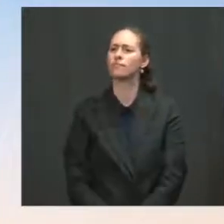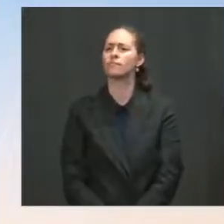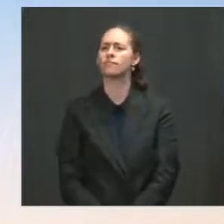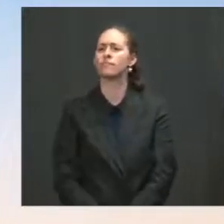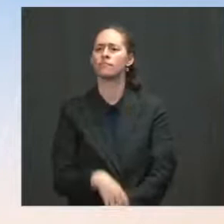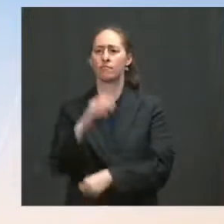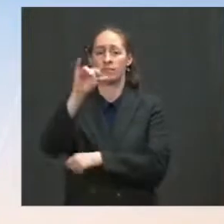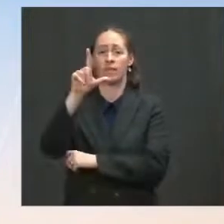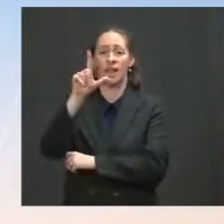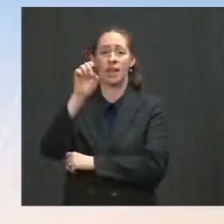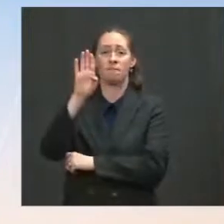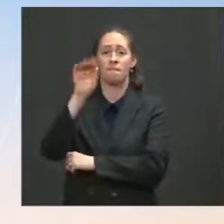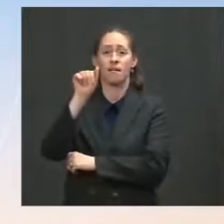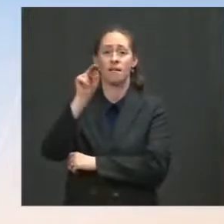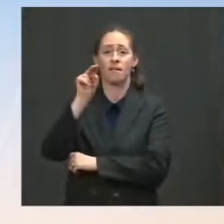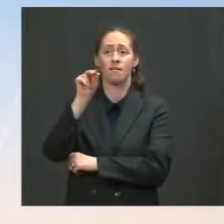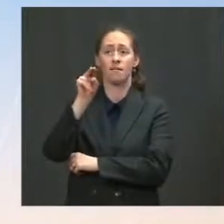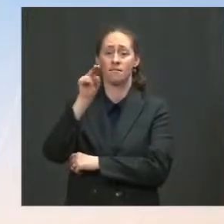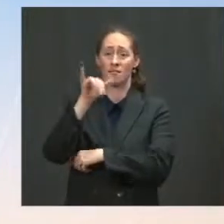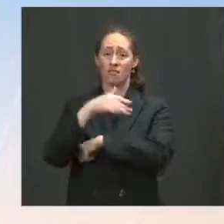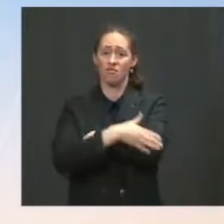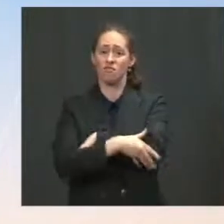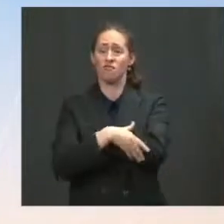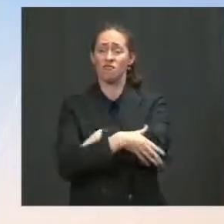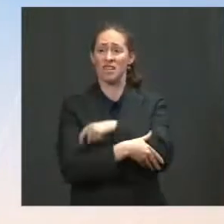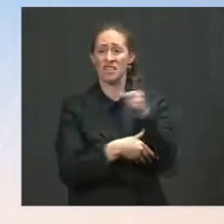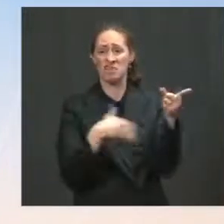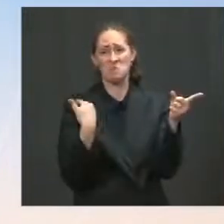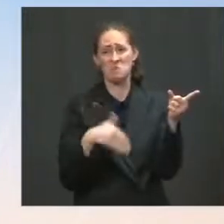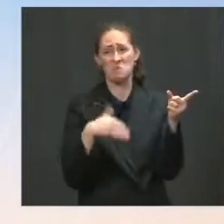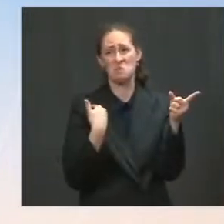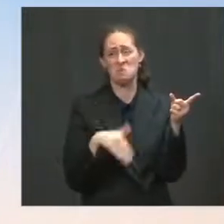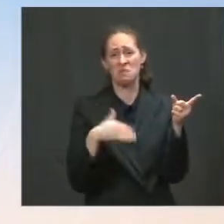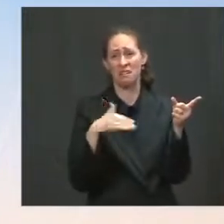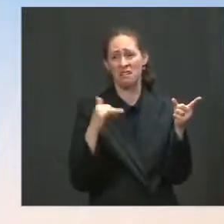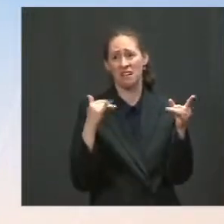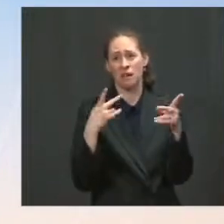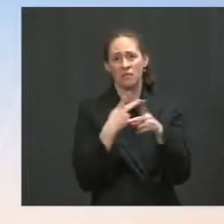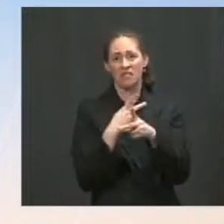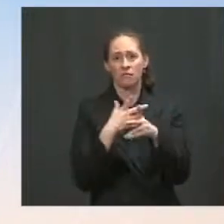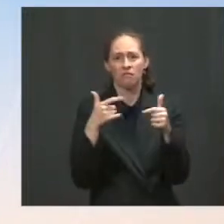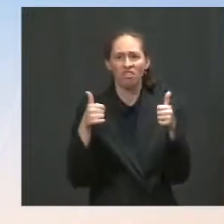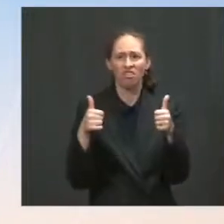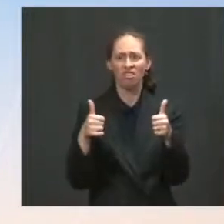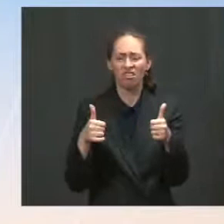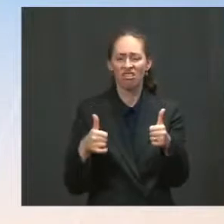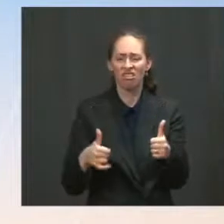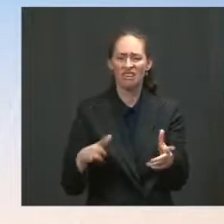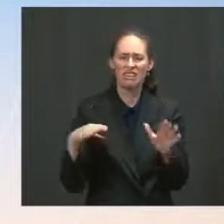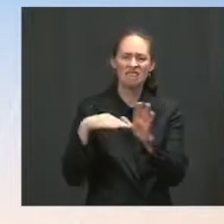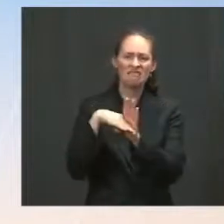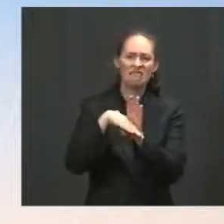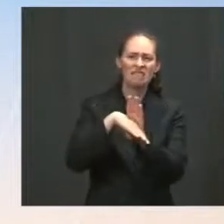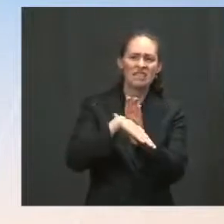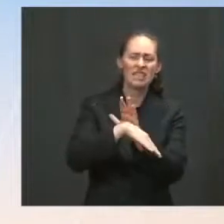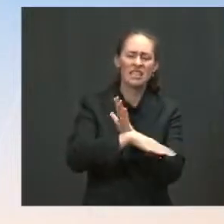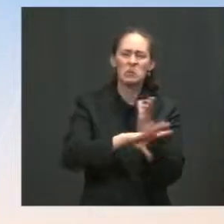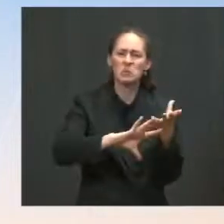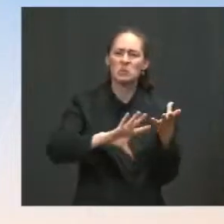of avoidable political and economic crises. So what we announced today is